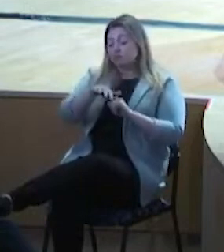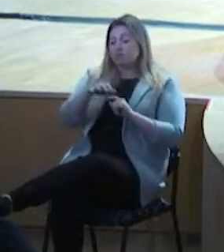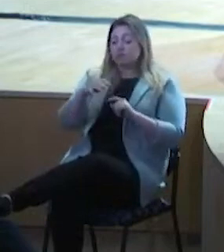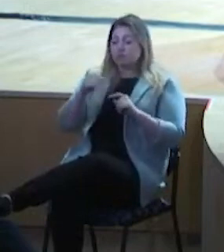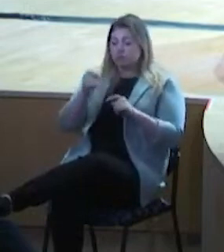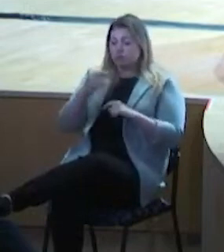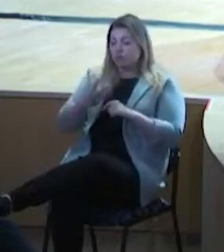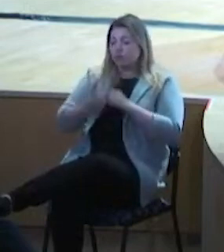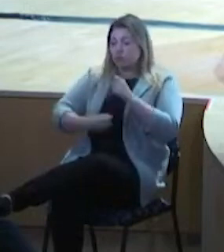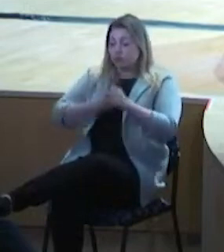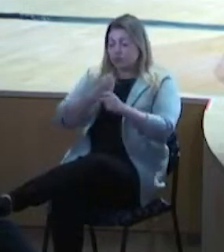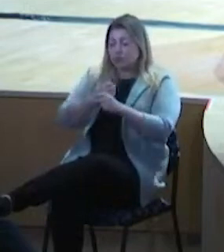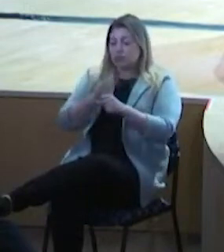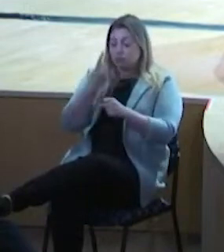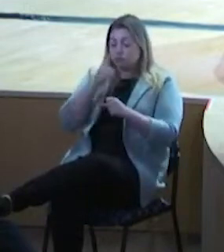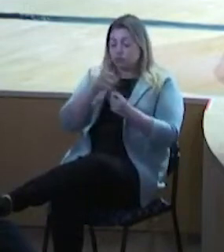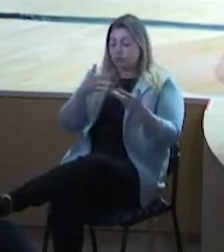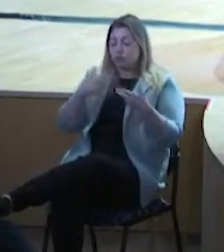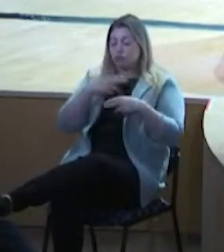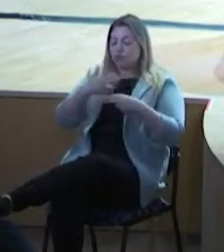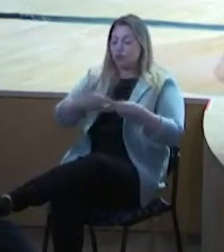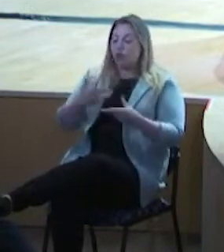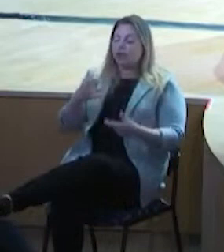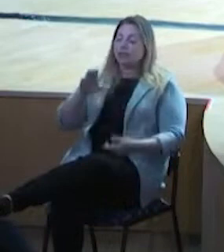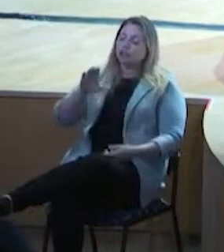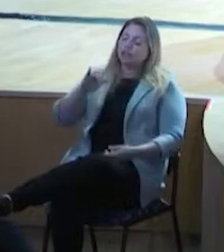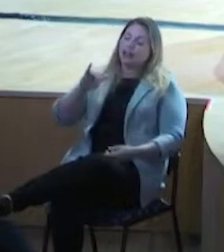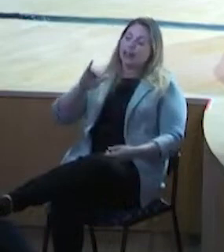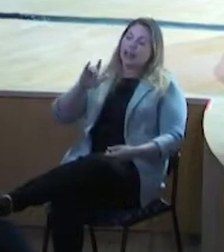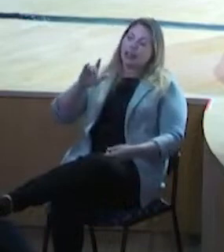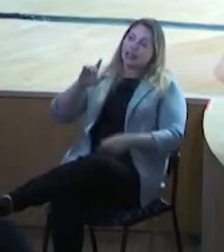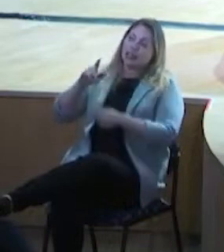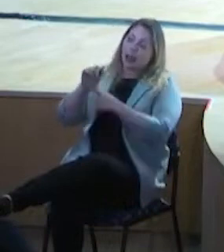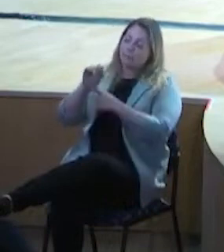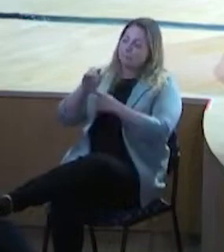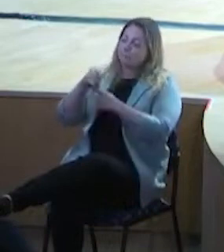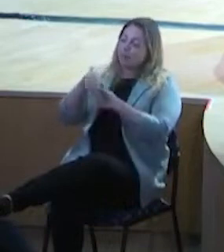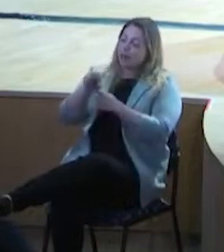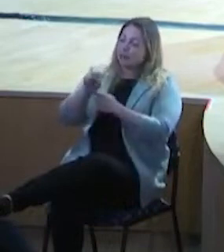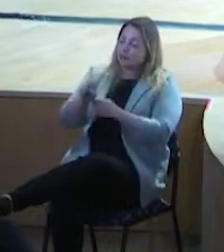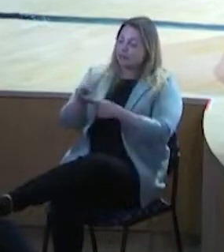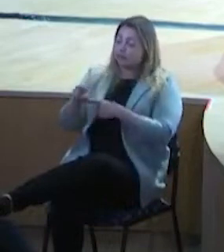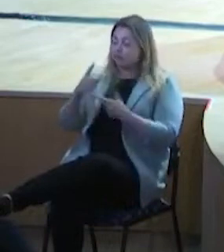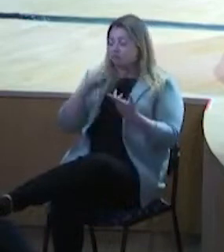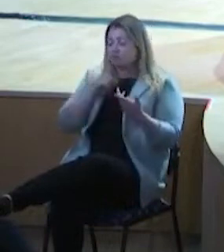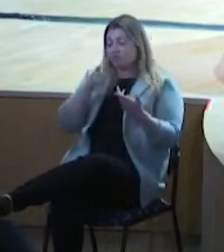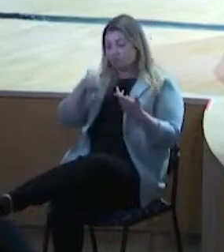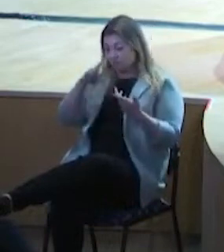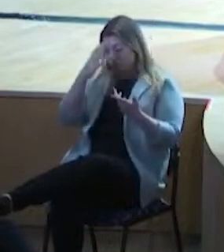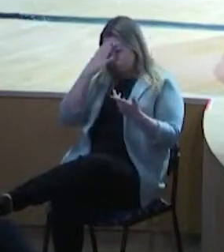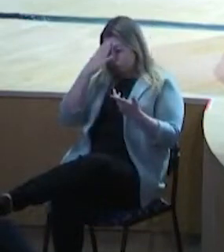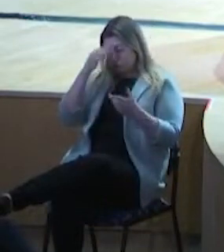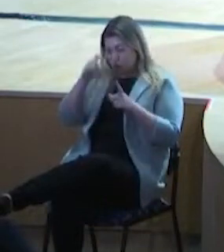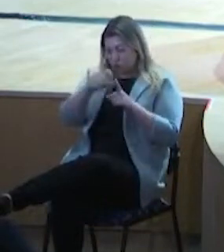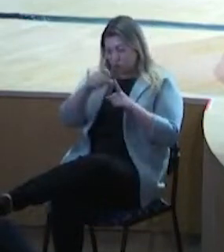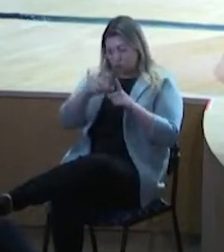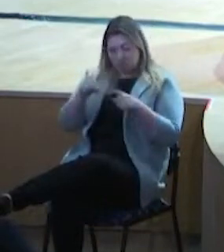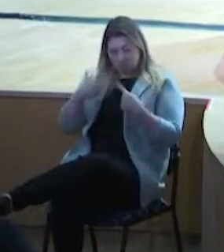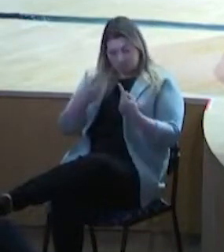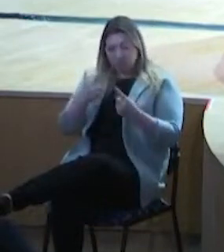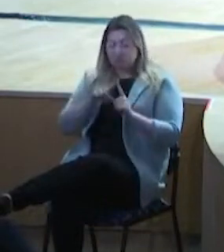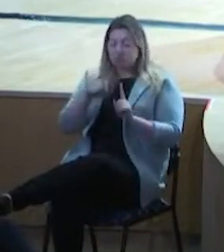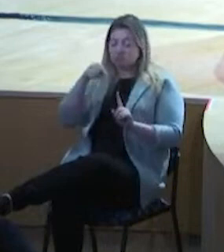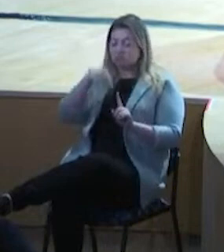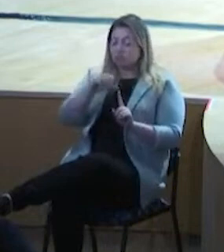some years in what we call chinampas. And I don't know if you've heard of this word before,